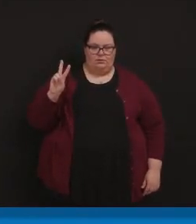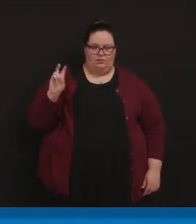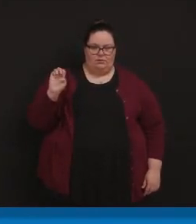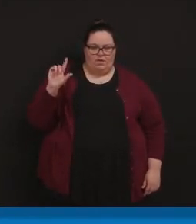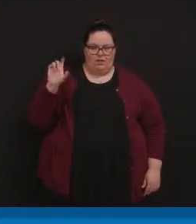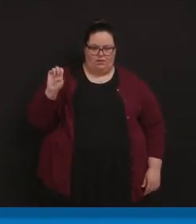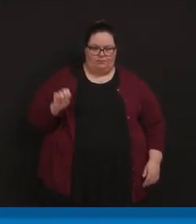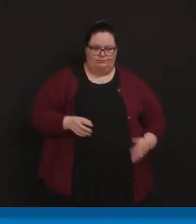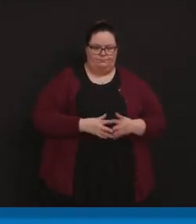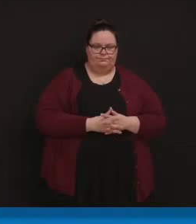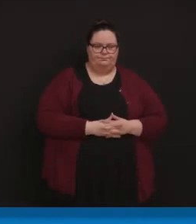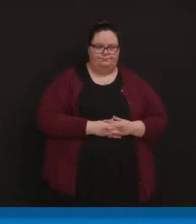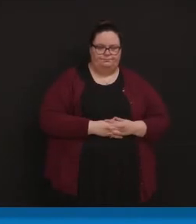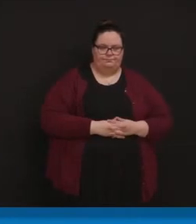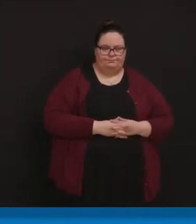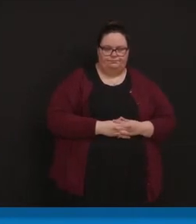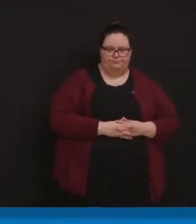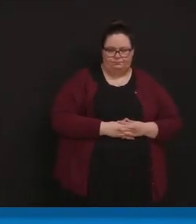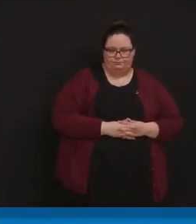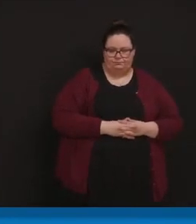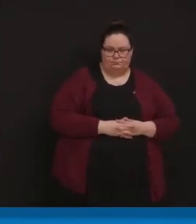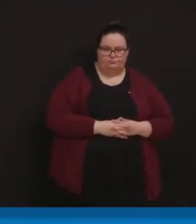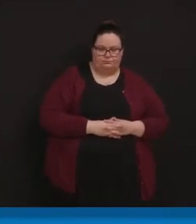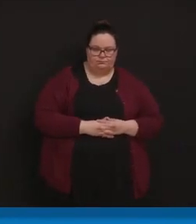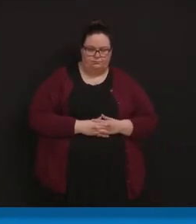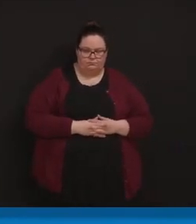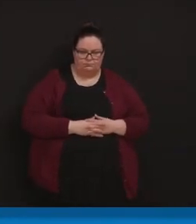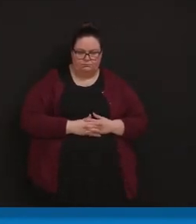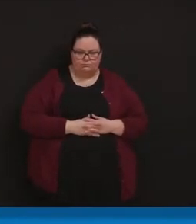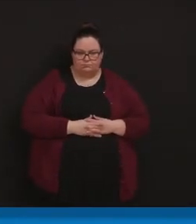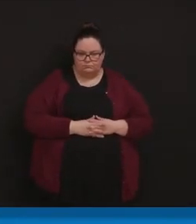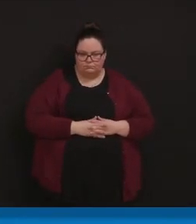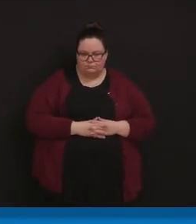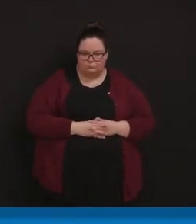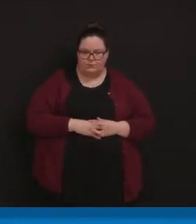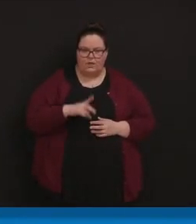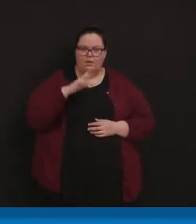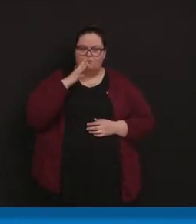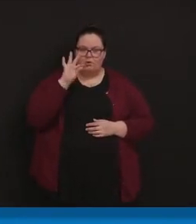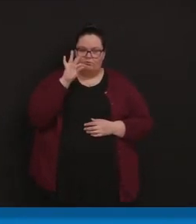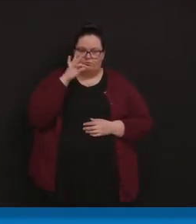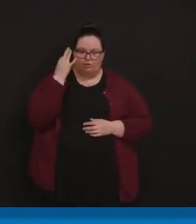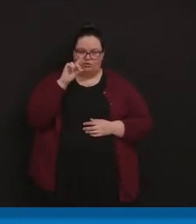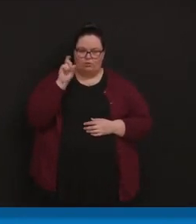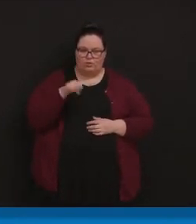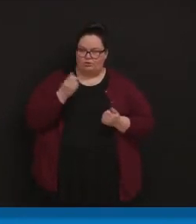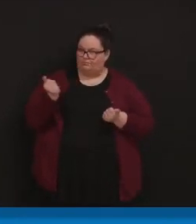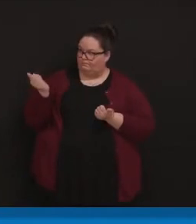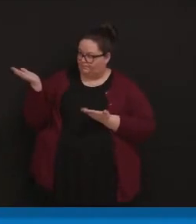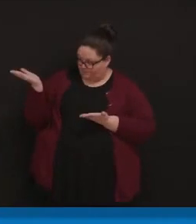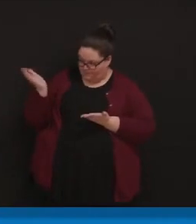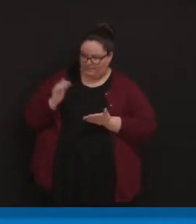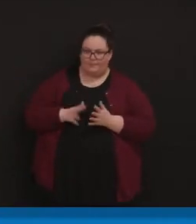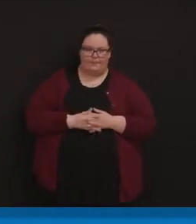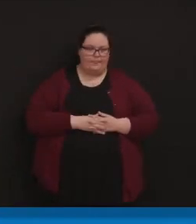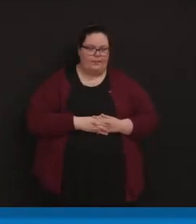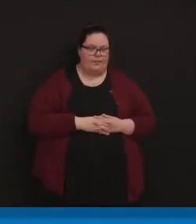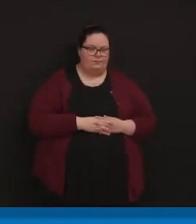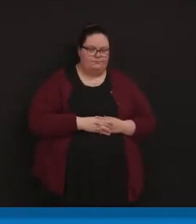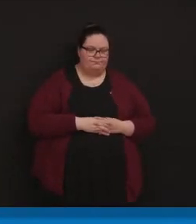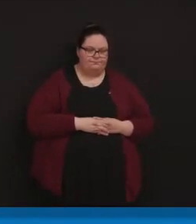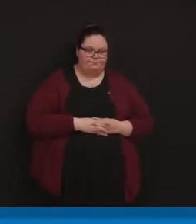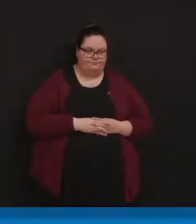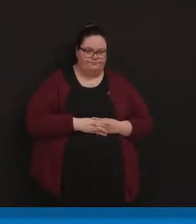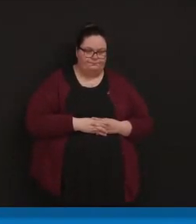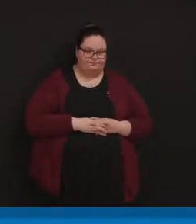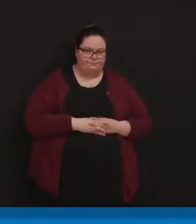Oui, allô, ça va bien? Yes, things going well. My question is to Dr. Russell. So